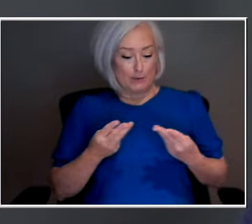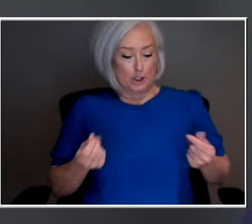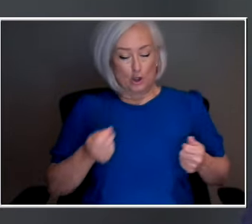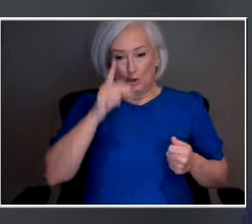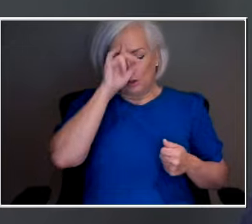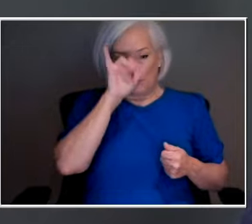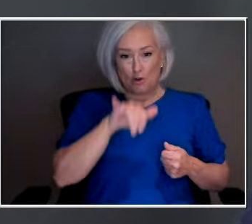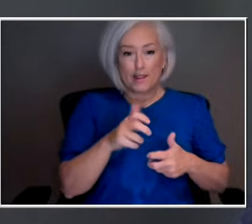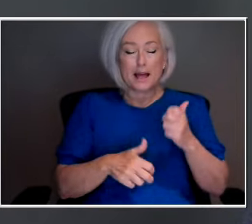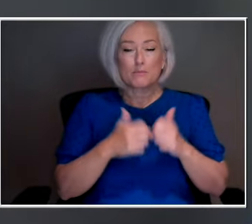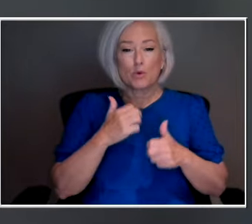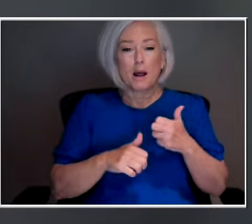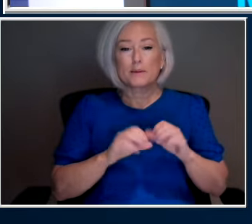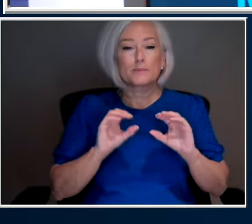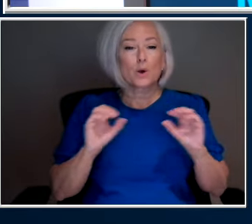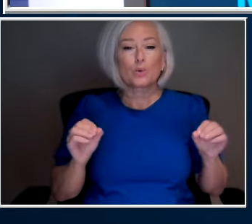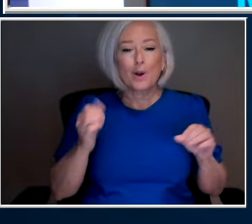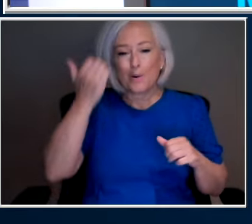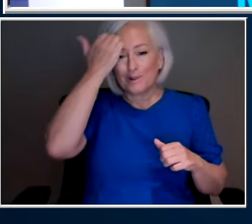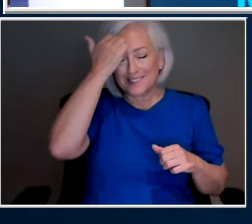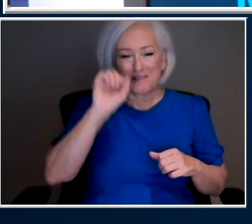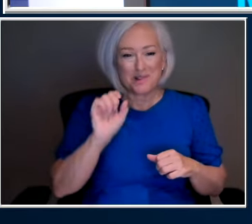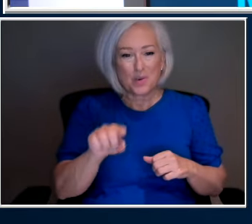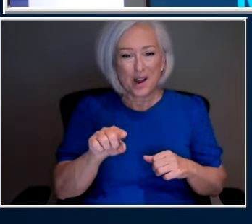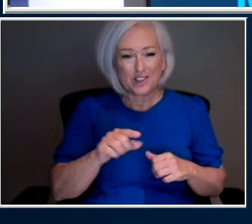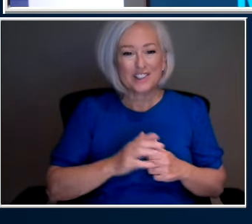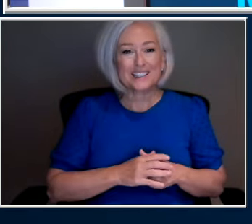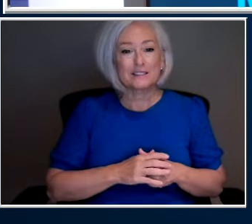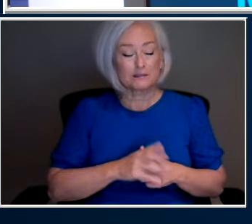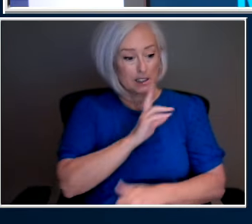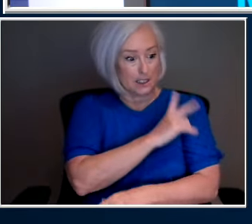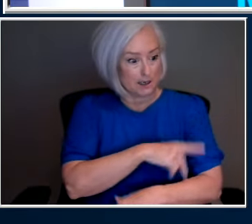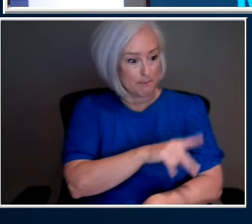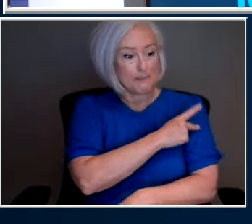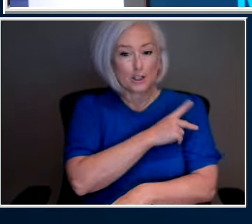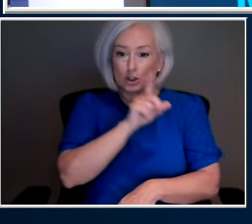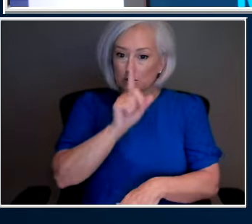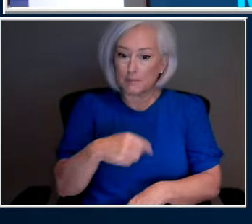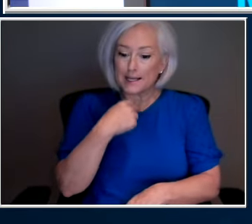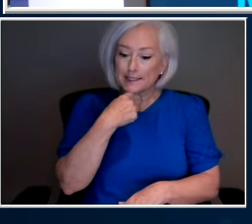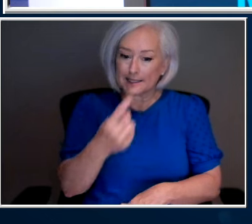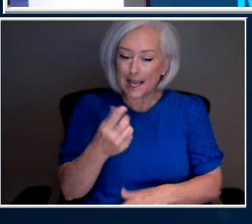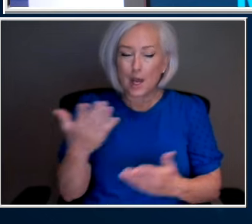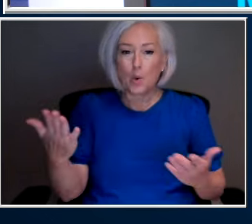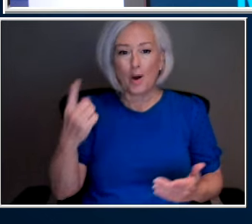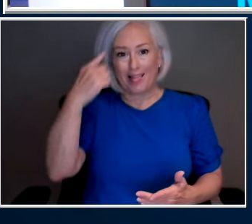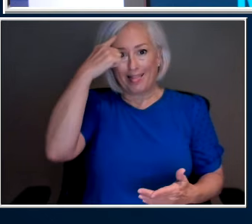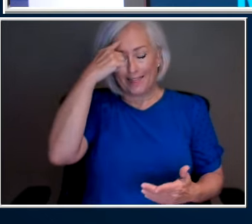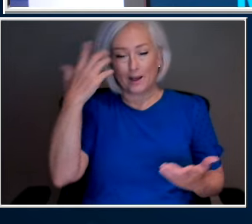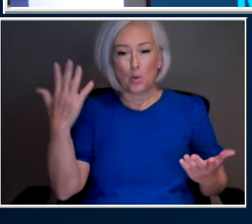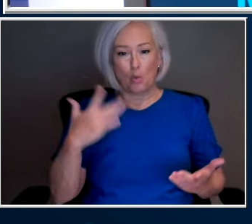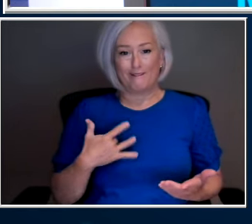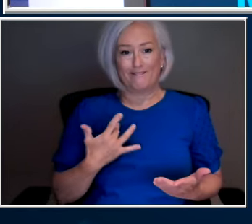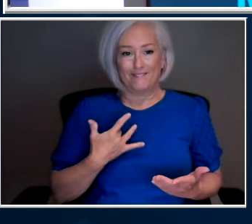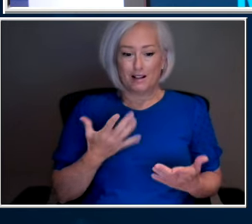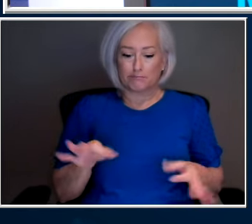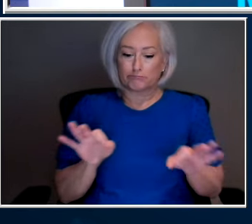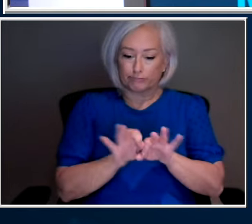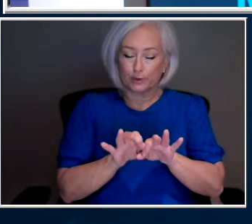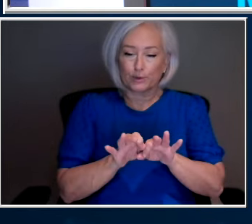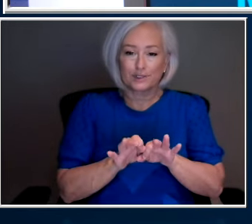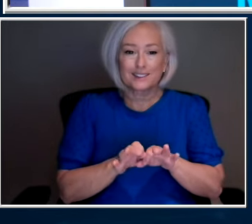no dumb question at all. And you need patients to speak up and tell you what they're thinking and certainly what they're feeling, right, Dr. Kasi? It's just it's a